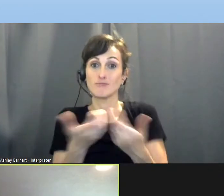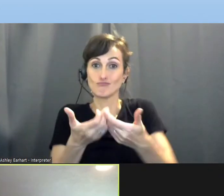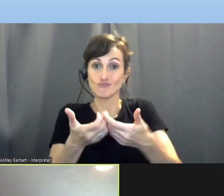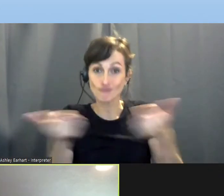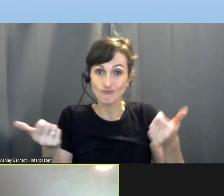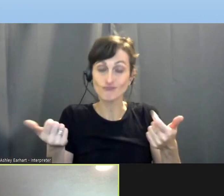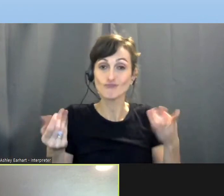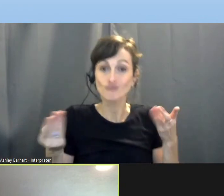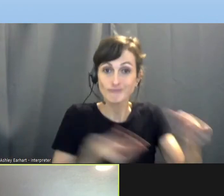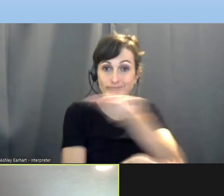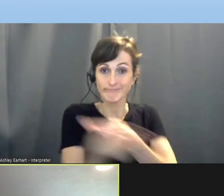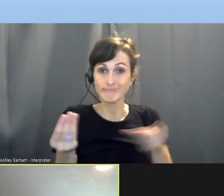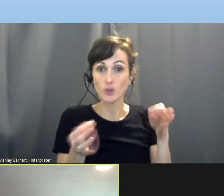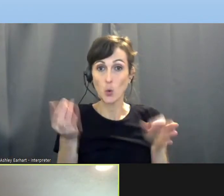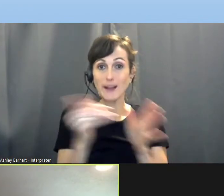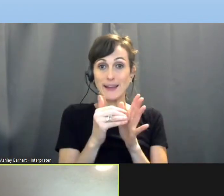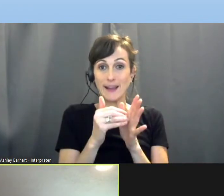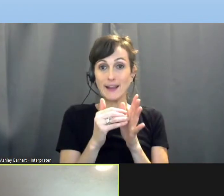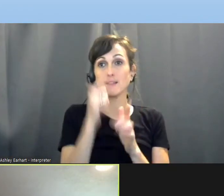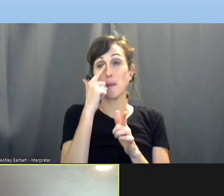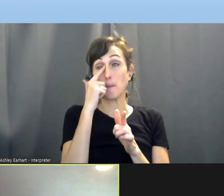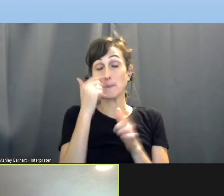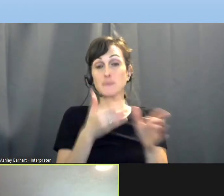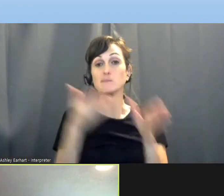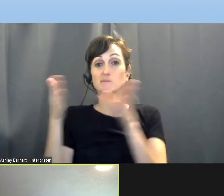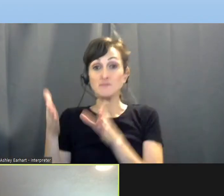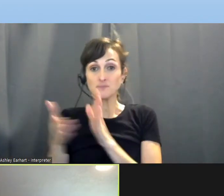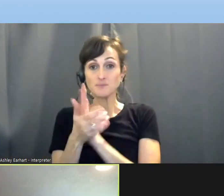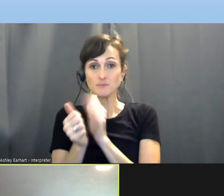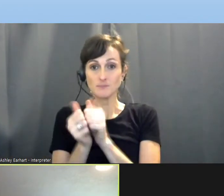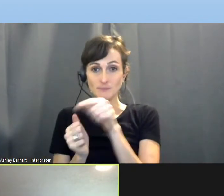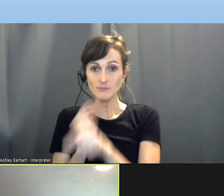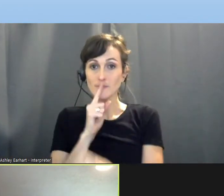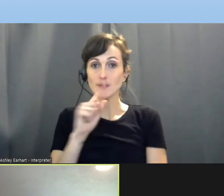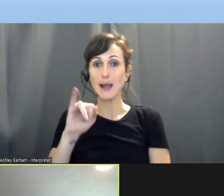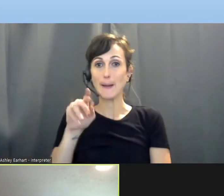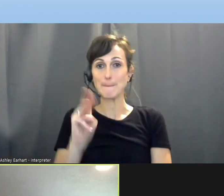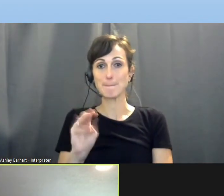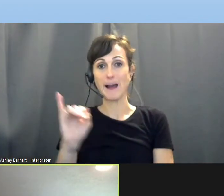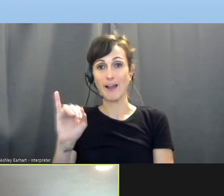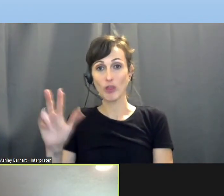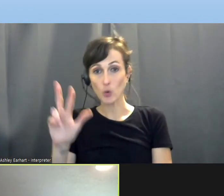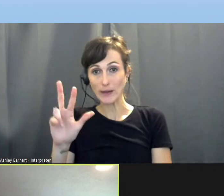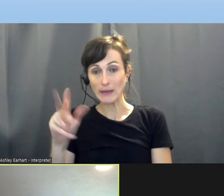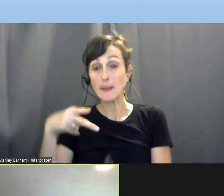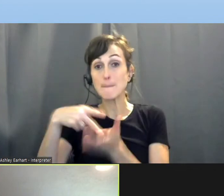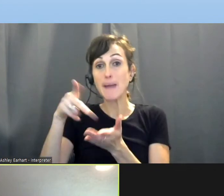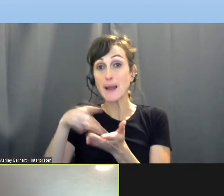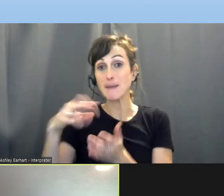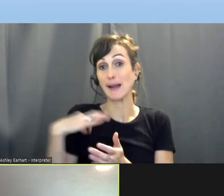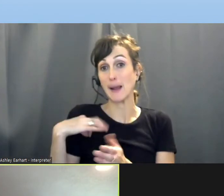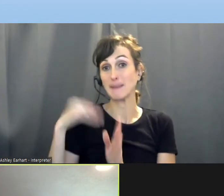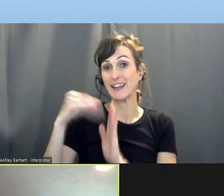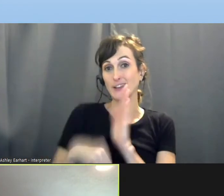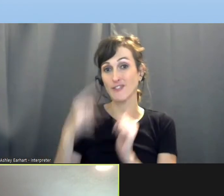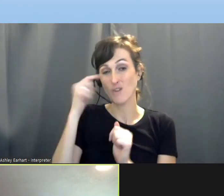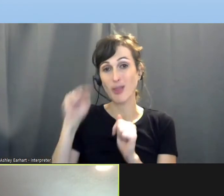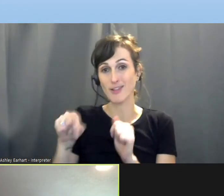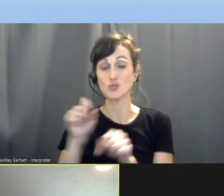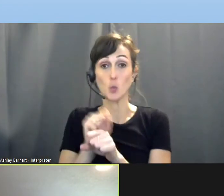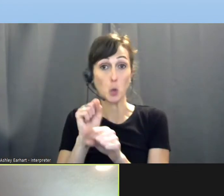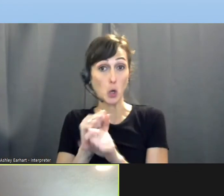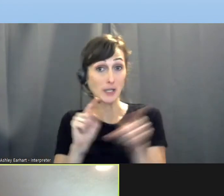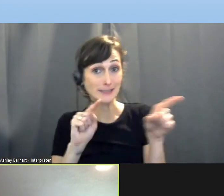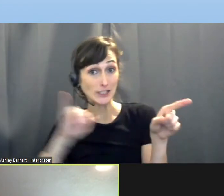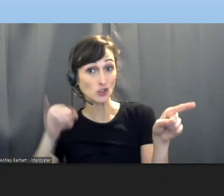through court. And then also going along with this is item I3, which is the payment application for this work. TJ, did you have